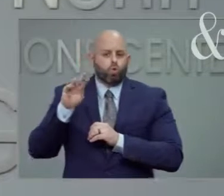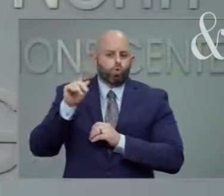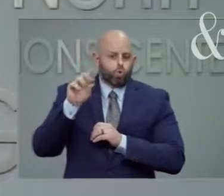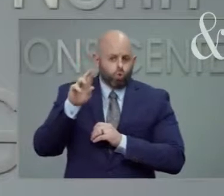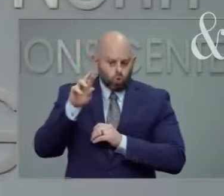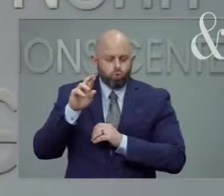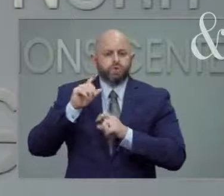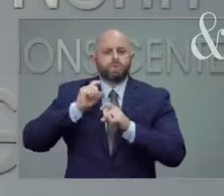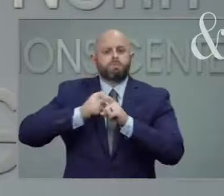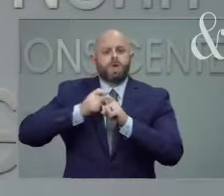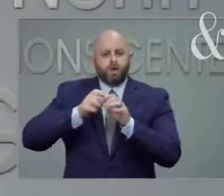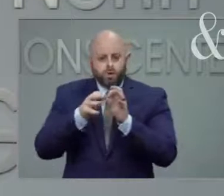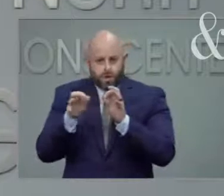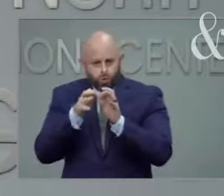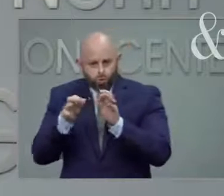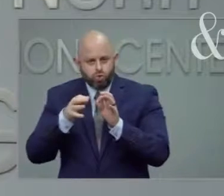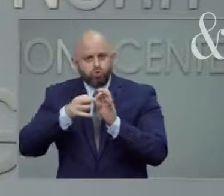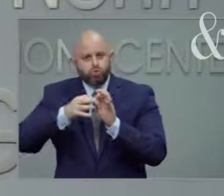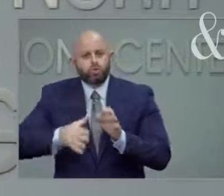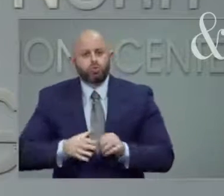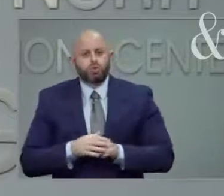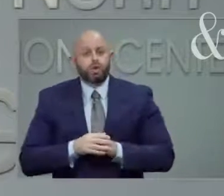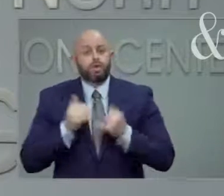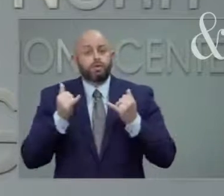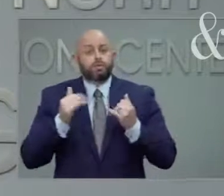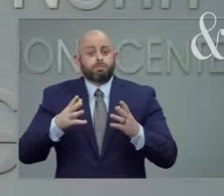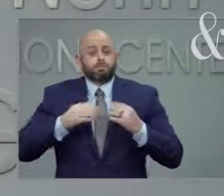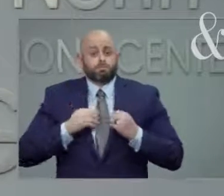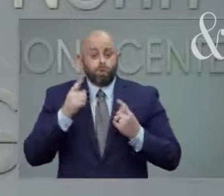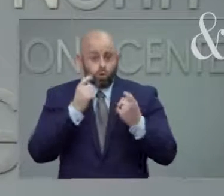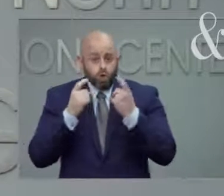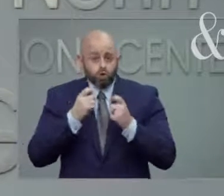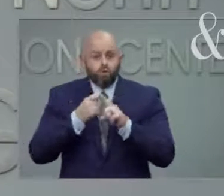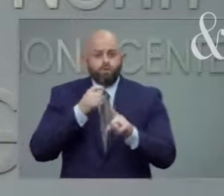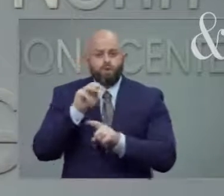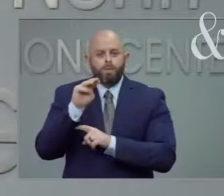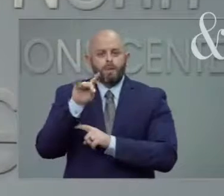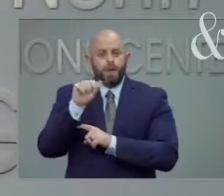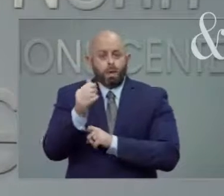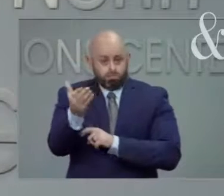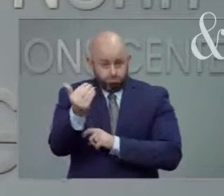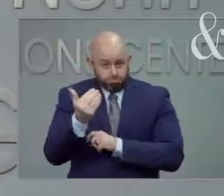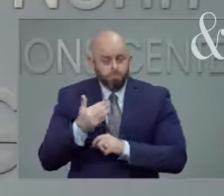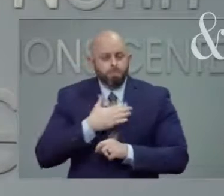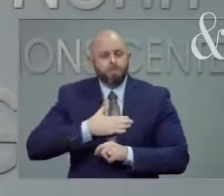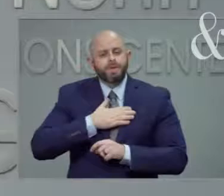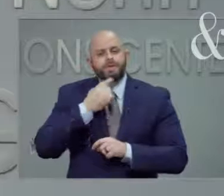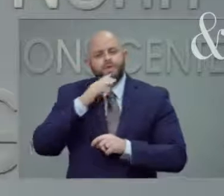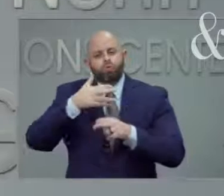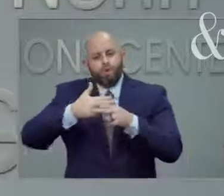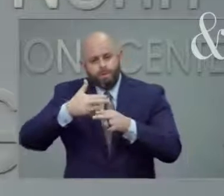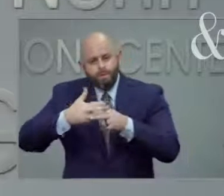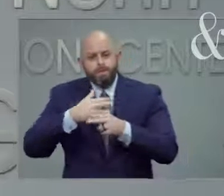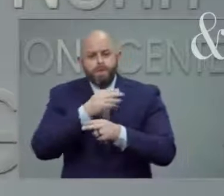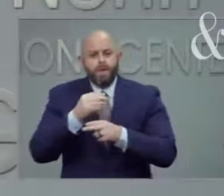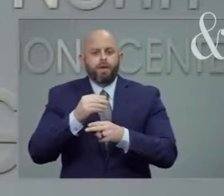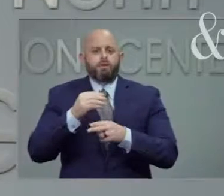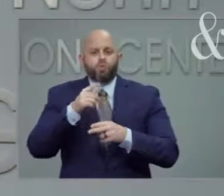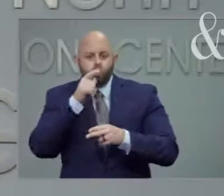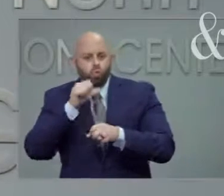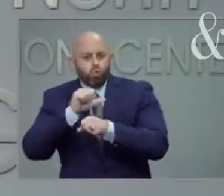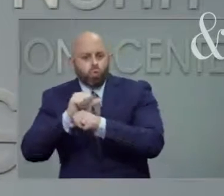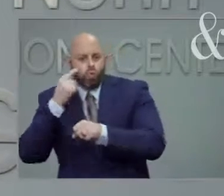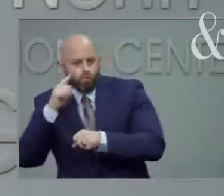language interpreters. We'll now take questions from the media. And if you can identify yourself and your